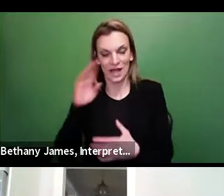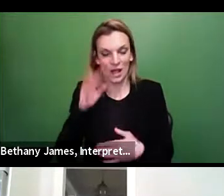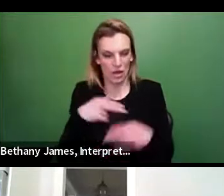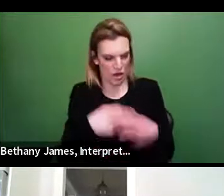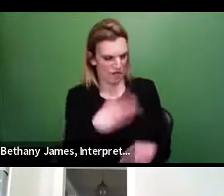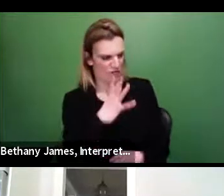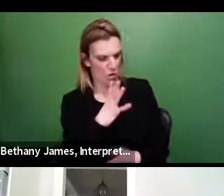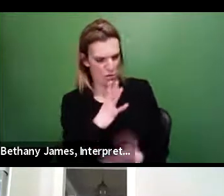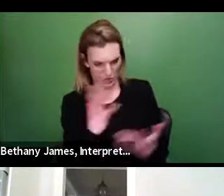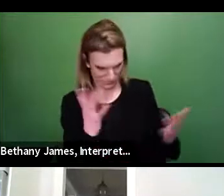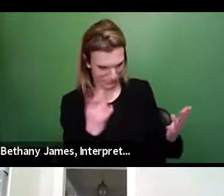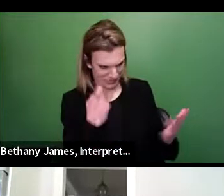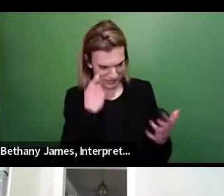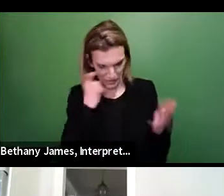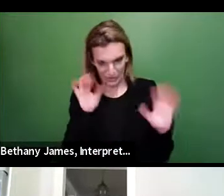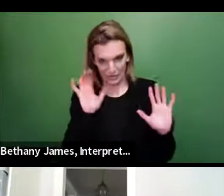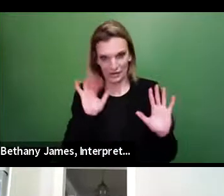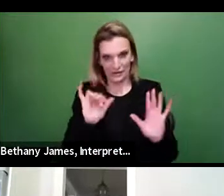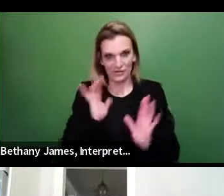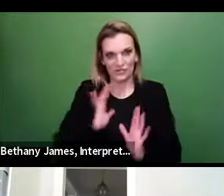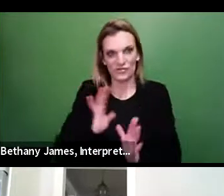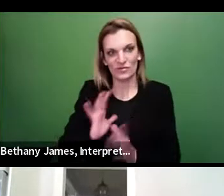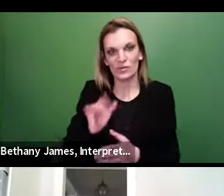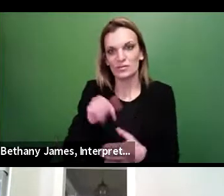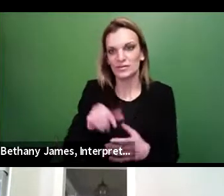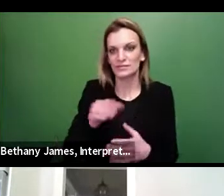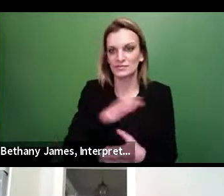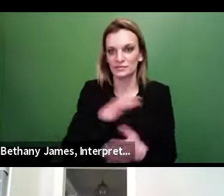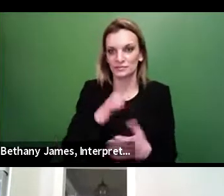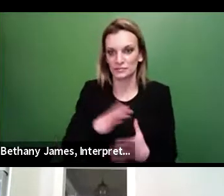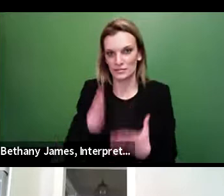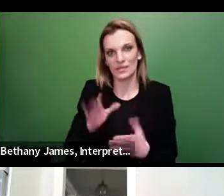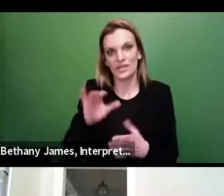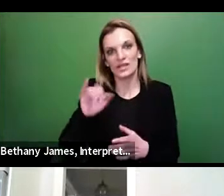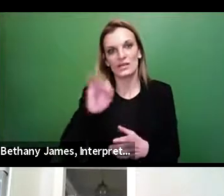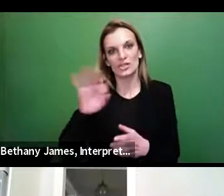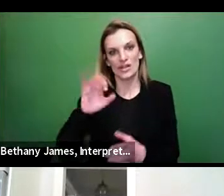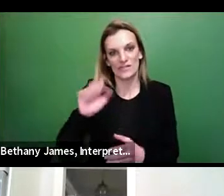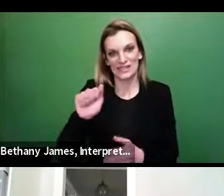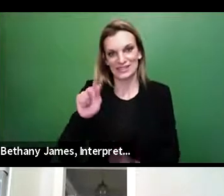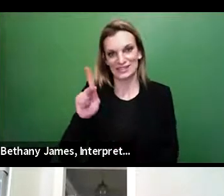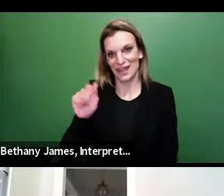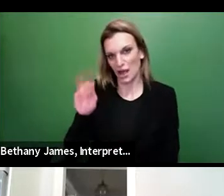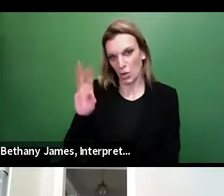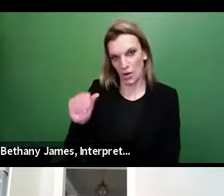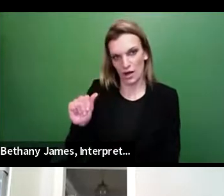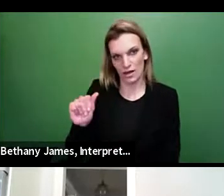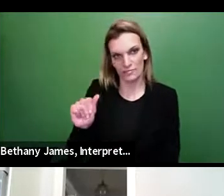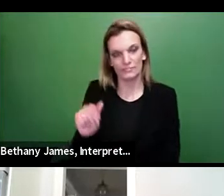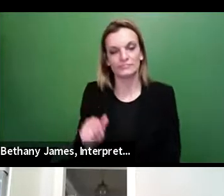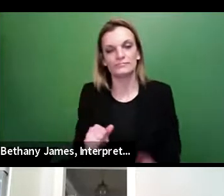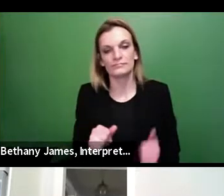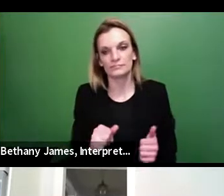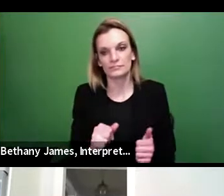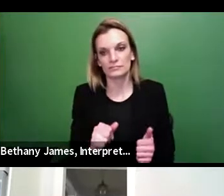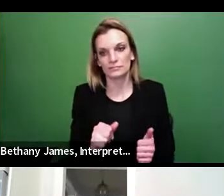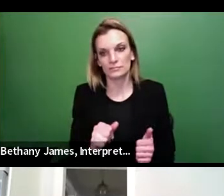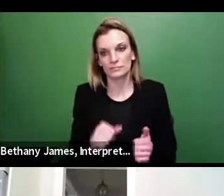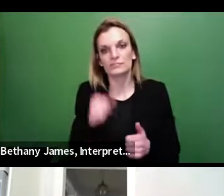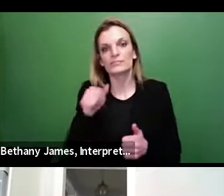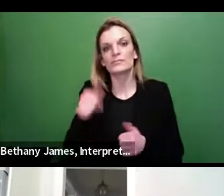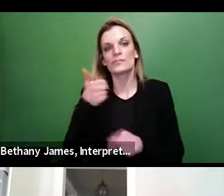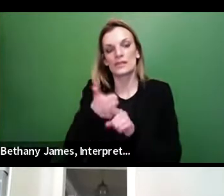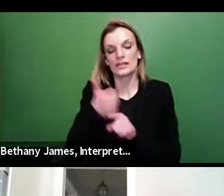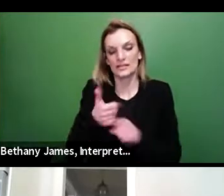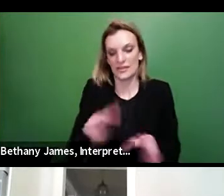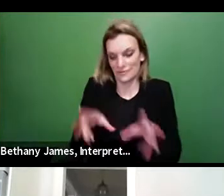but I have to be accurate, and former Commissioner Jeff Sakwa, convened as a nominating